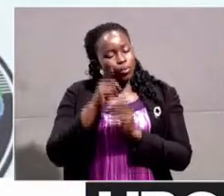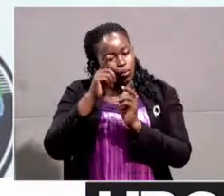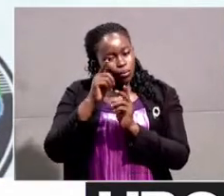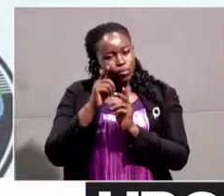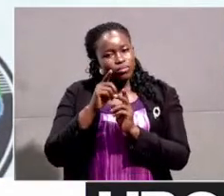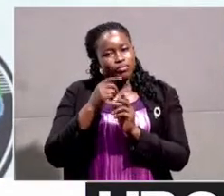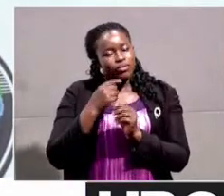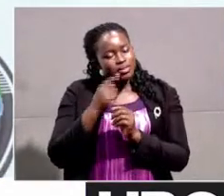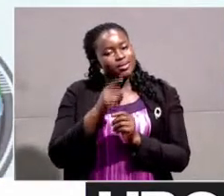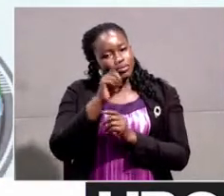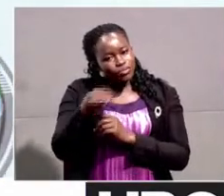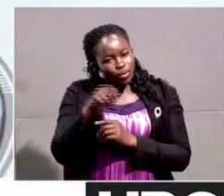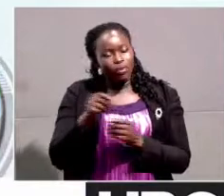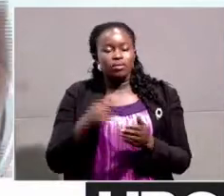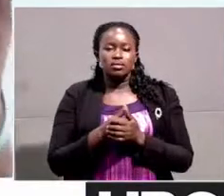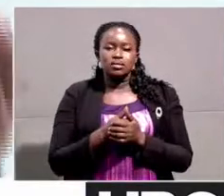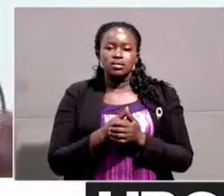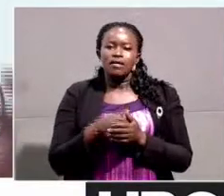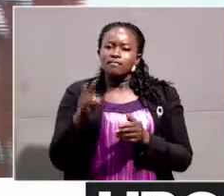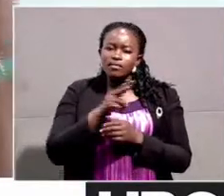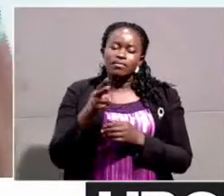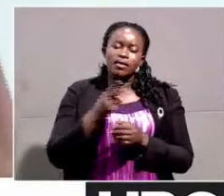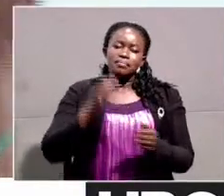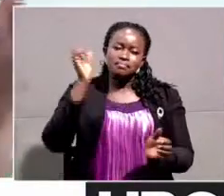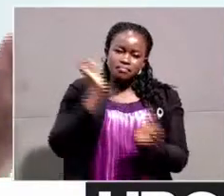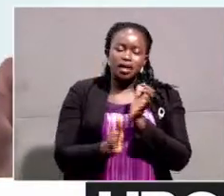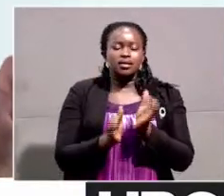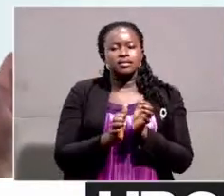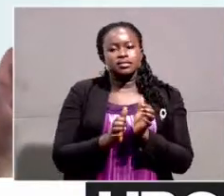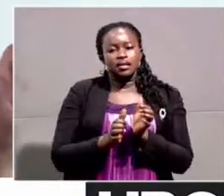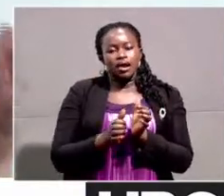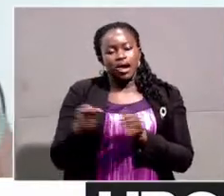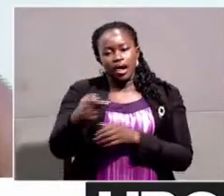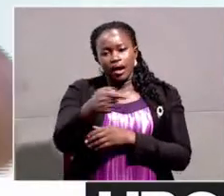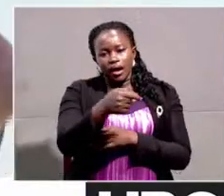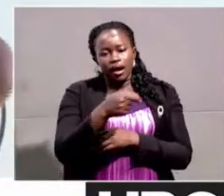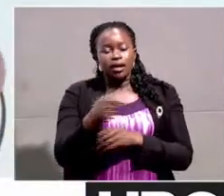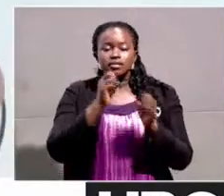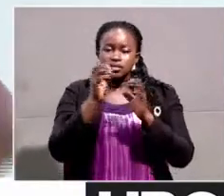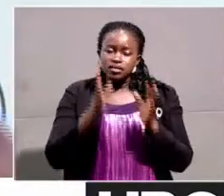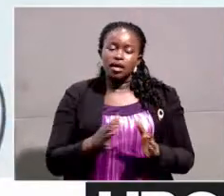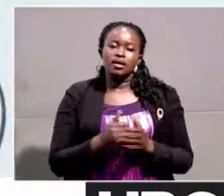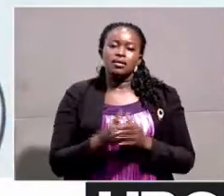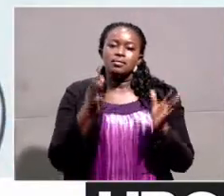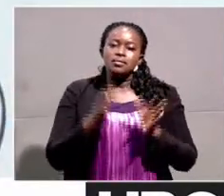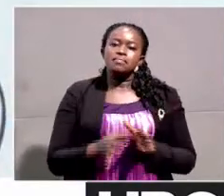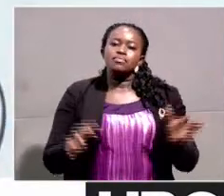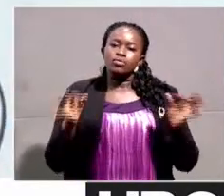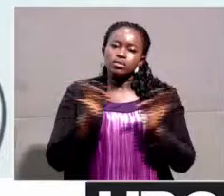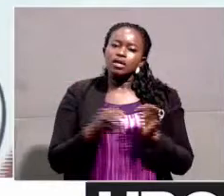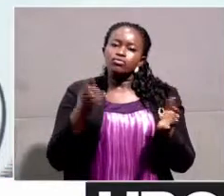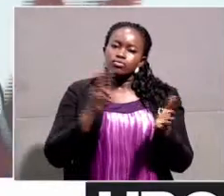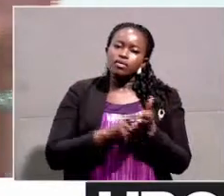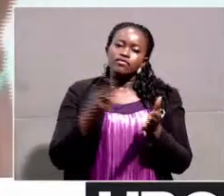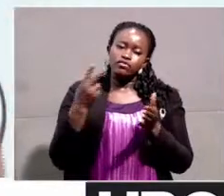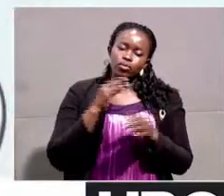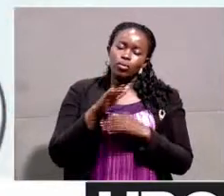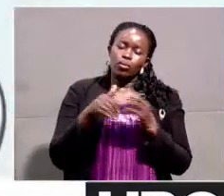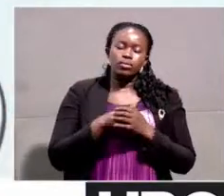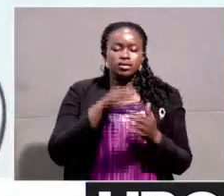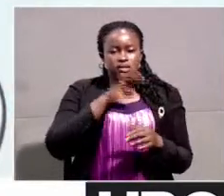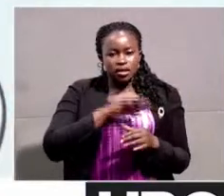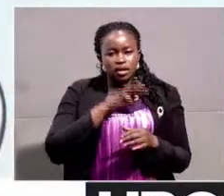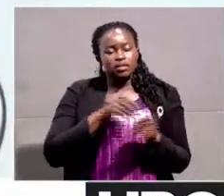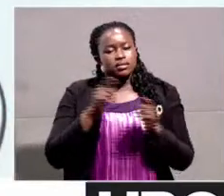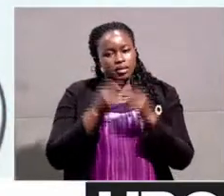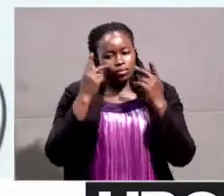of the arts teacher. Science board would have a competent people to review all the salaries of this country and look at the